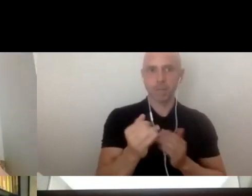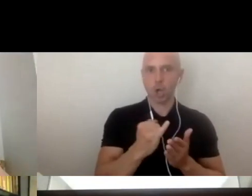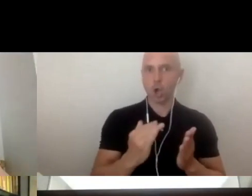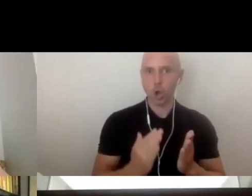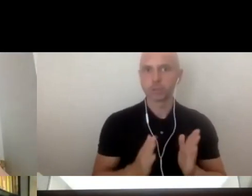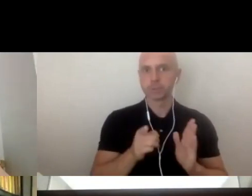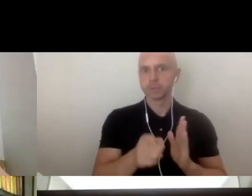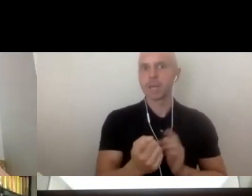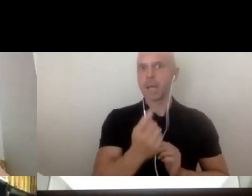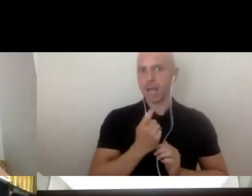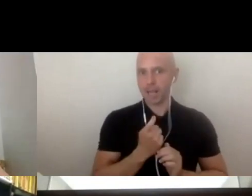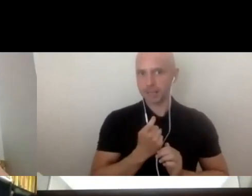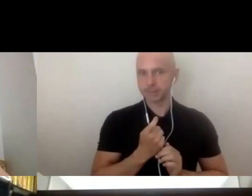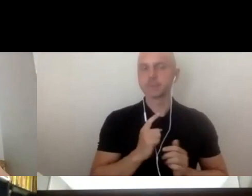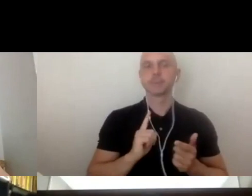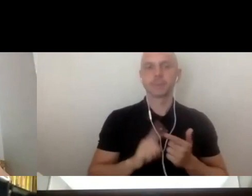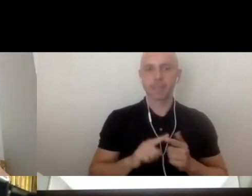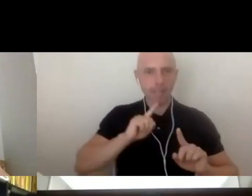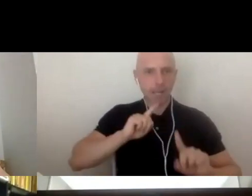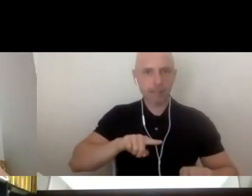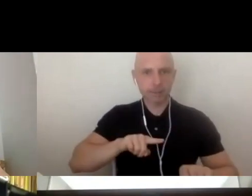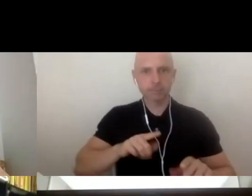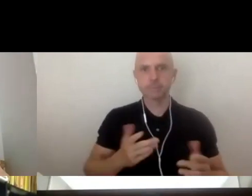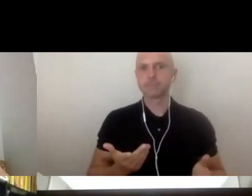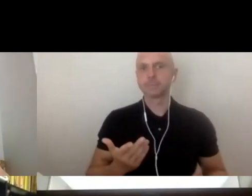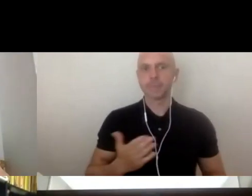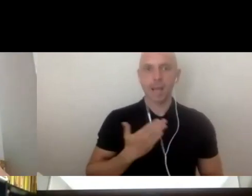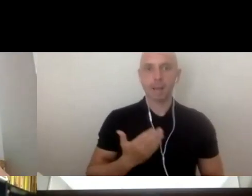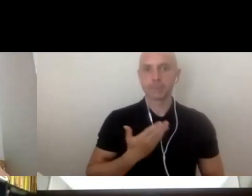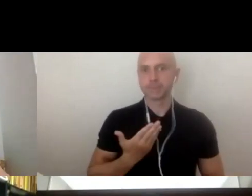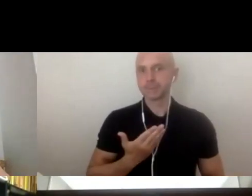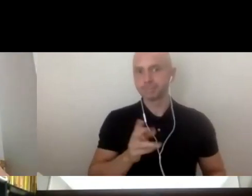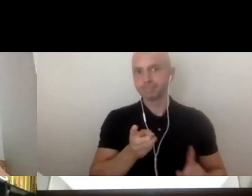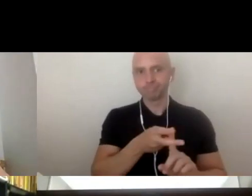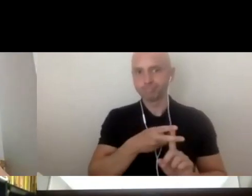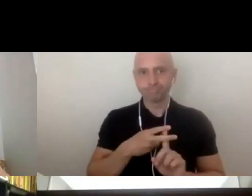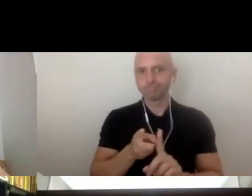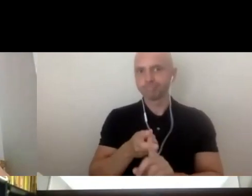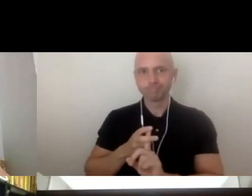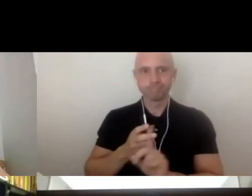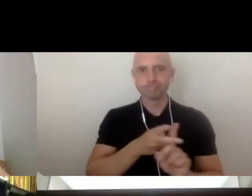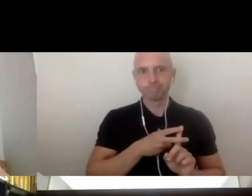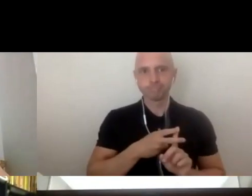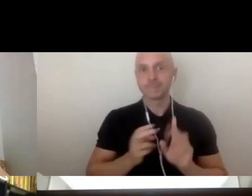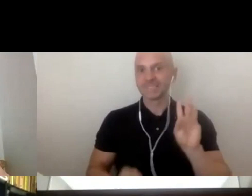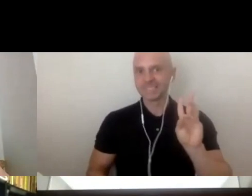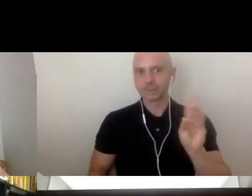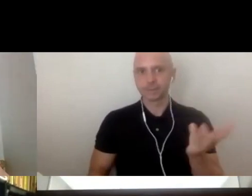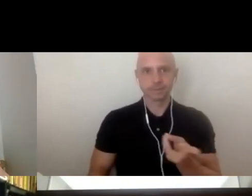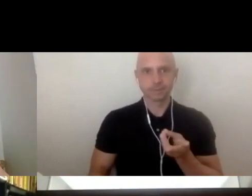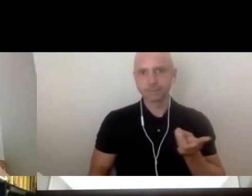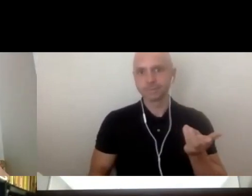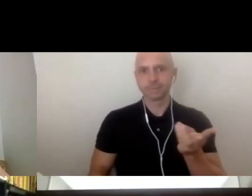them in preparation for their live events. I'm happy to welcome 6 individuals to join us on the screen and to give a brief context about